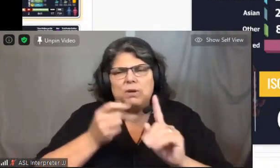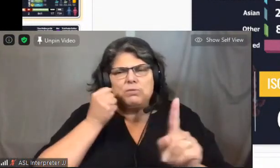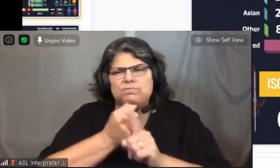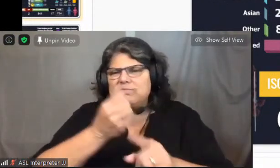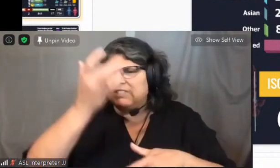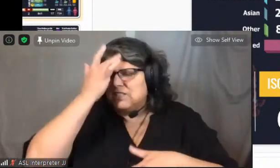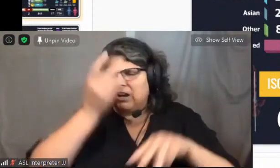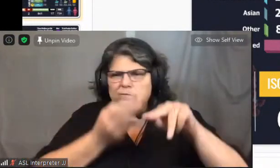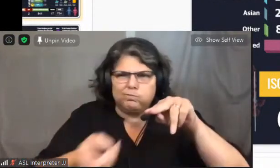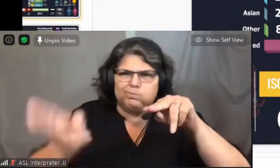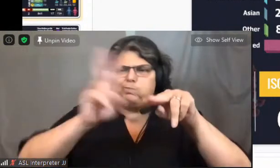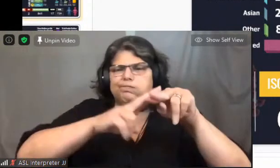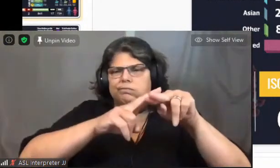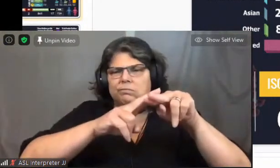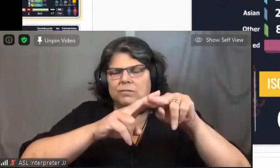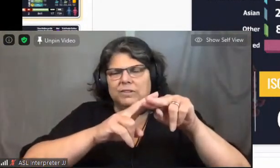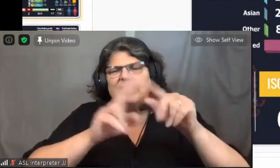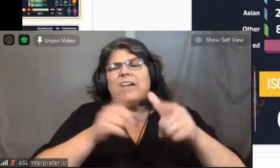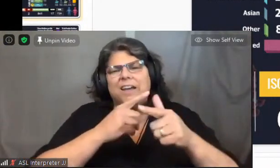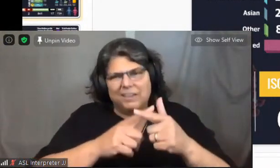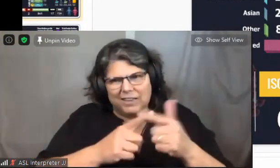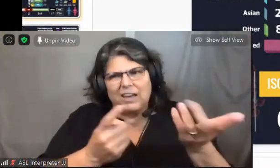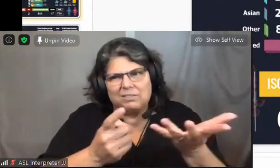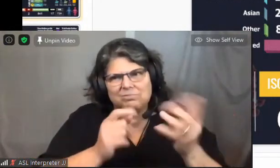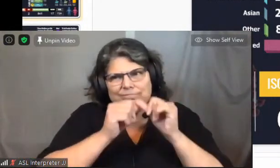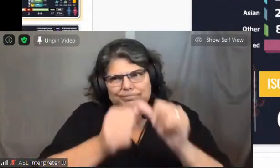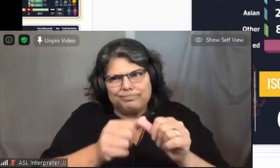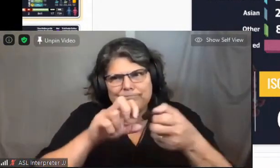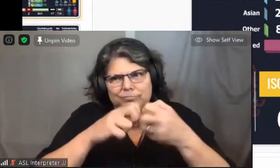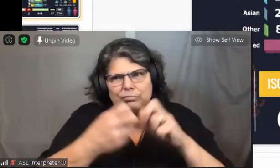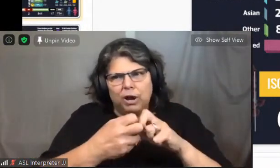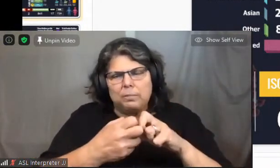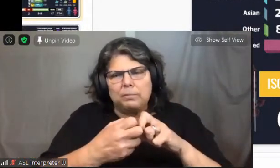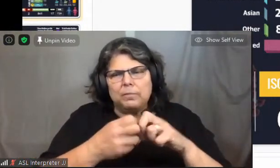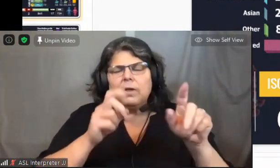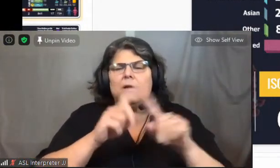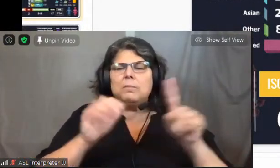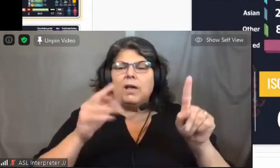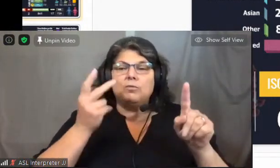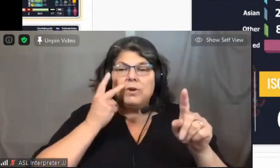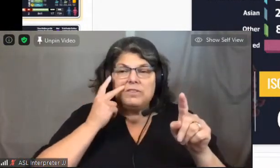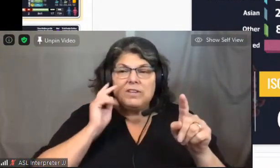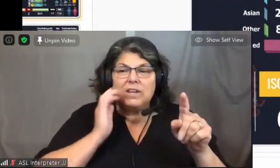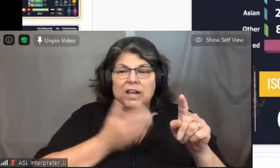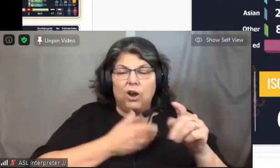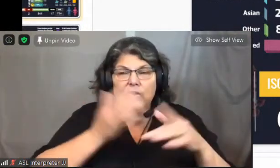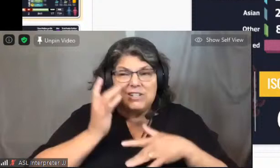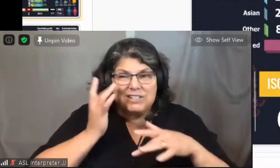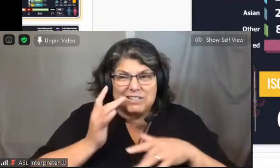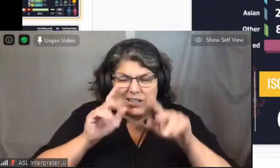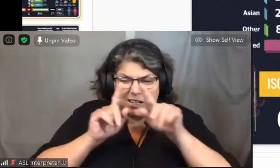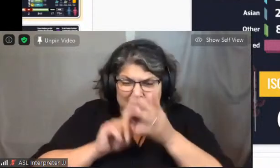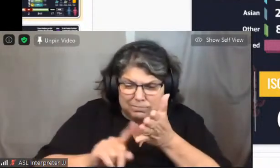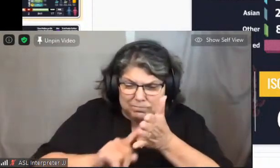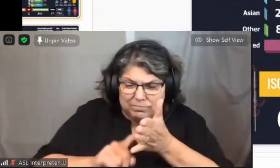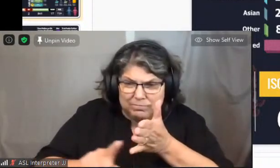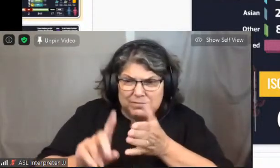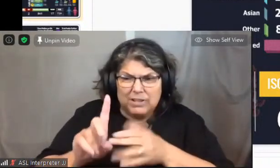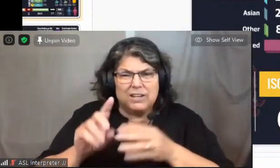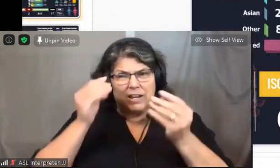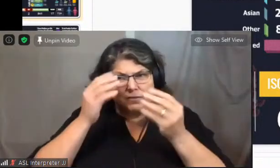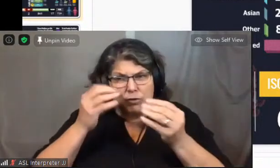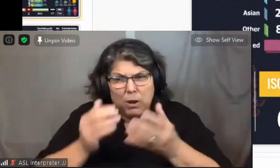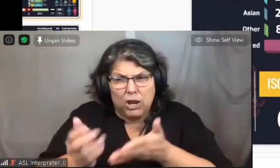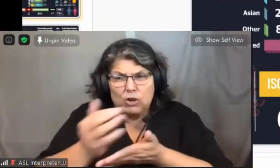numbers and a big problem. Whereas at this point, if we look at our epidemiologic data, it really looks like in the last week